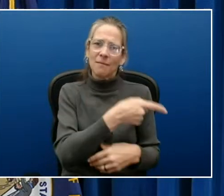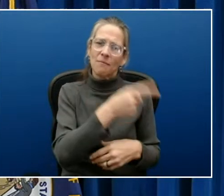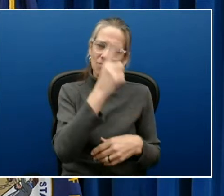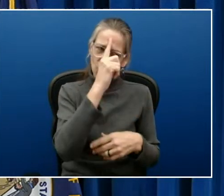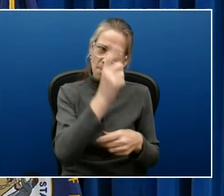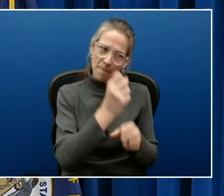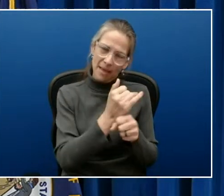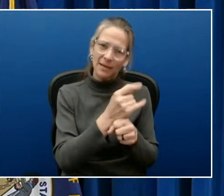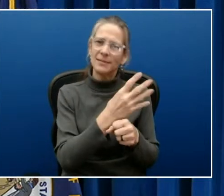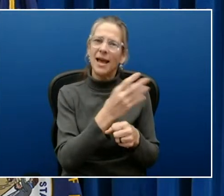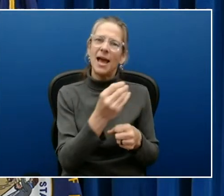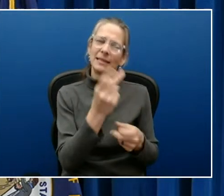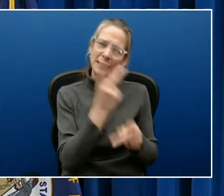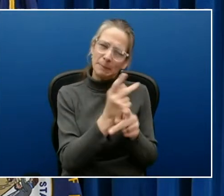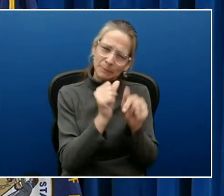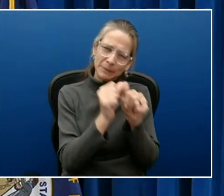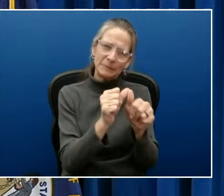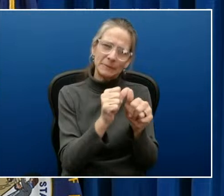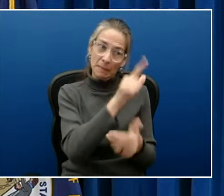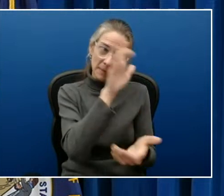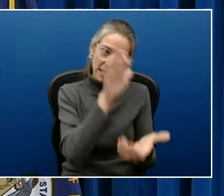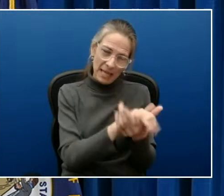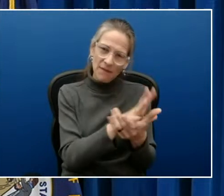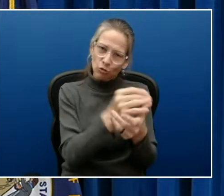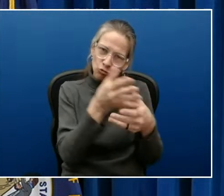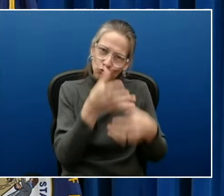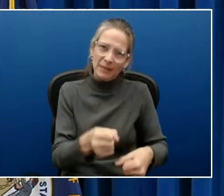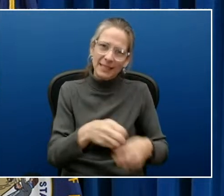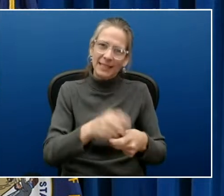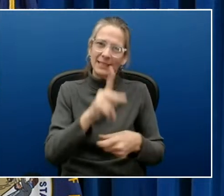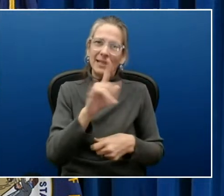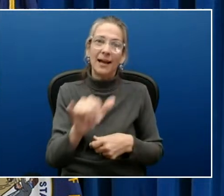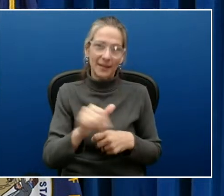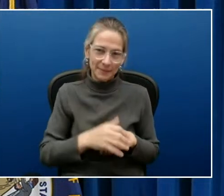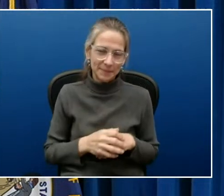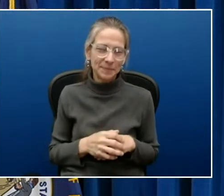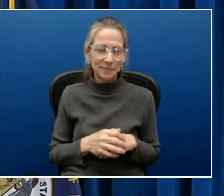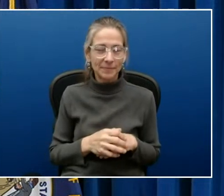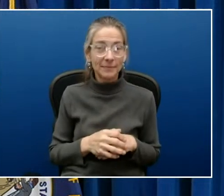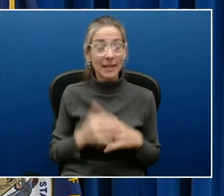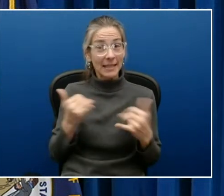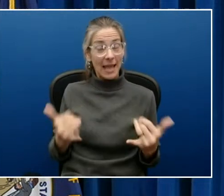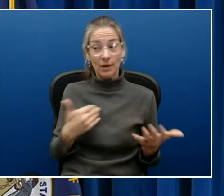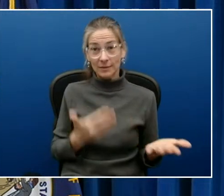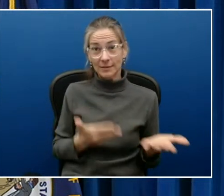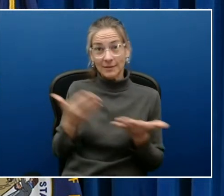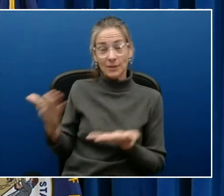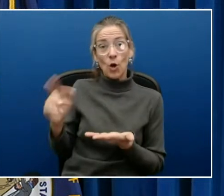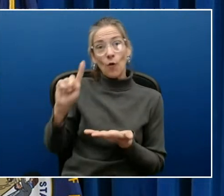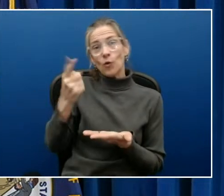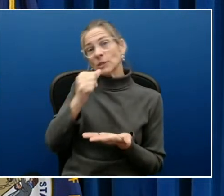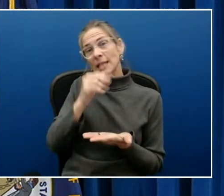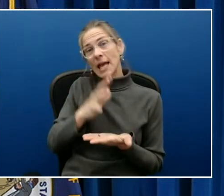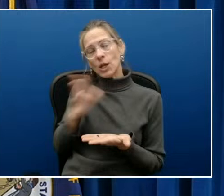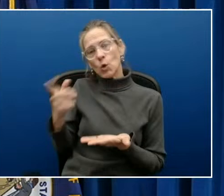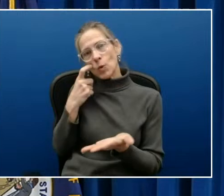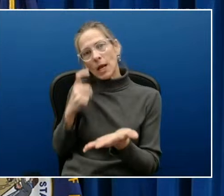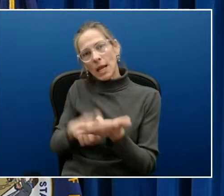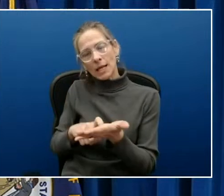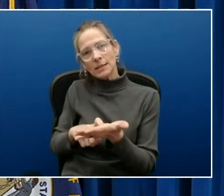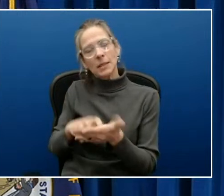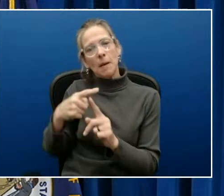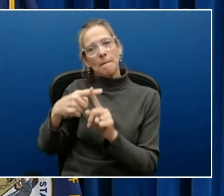for believing and trusting in us to get it done. With that, I'm going to turn it over to our First Lady to recognize the month